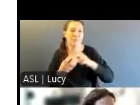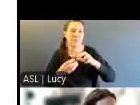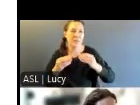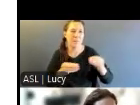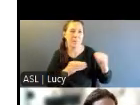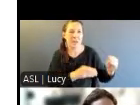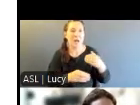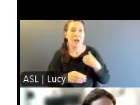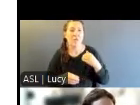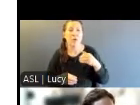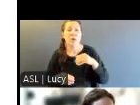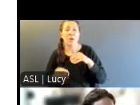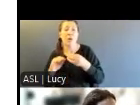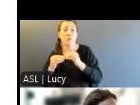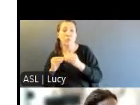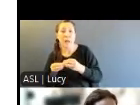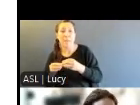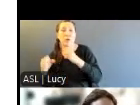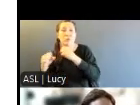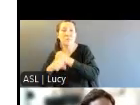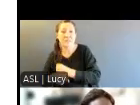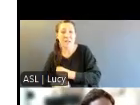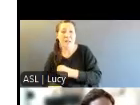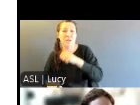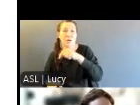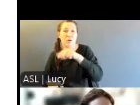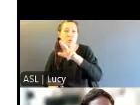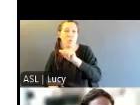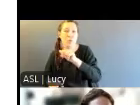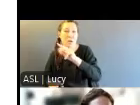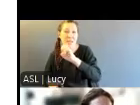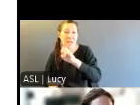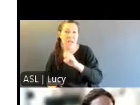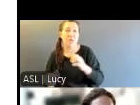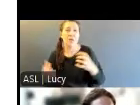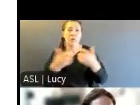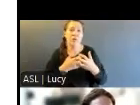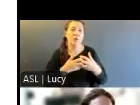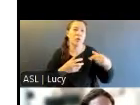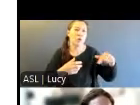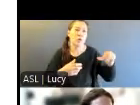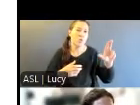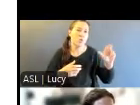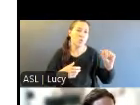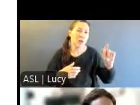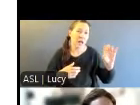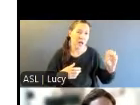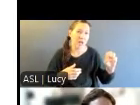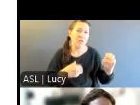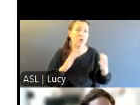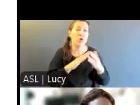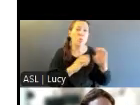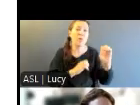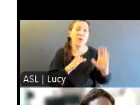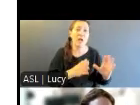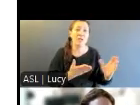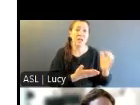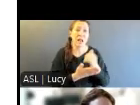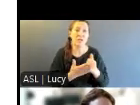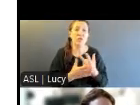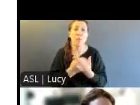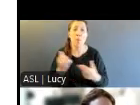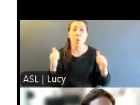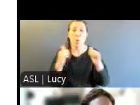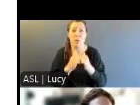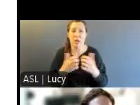with the qualitative data through the community-led qualitative data collection that our community evaluators collected during their interviews and focus